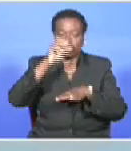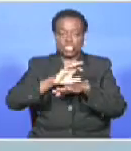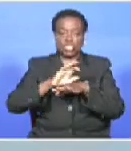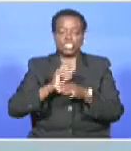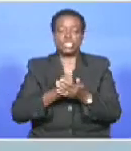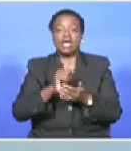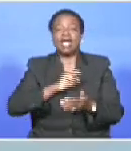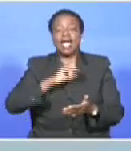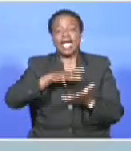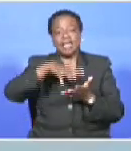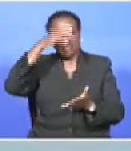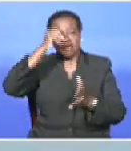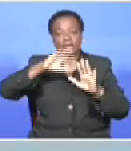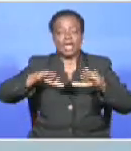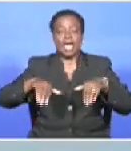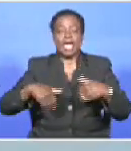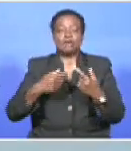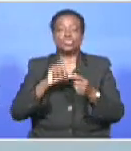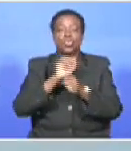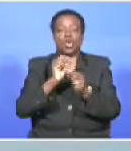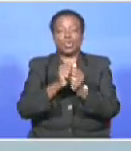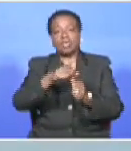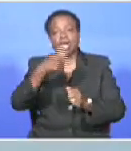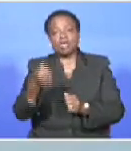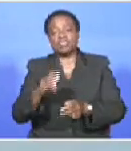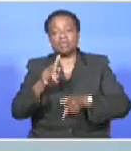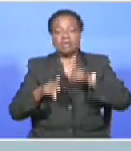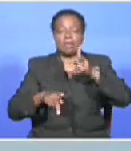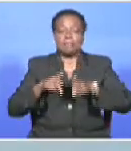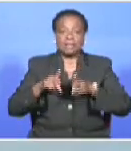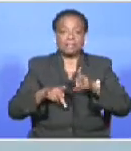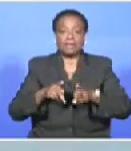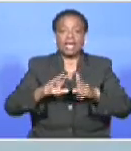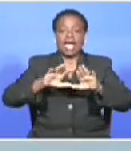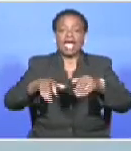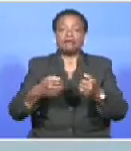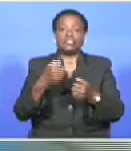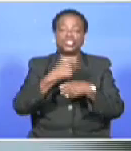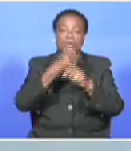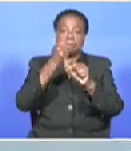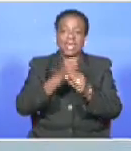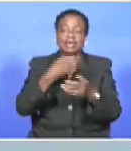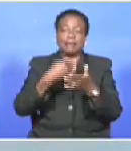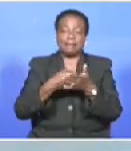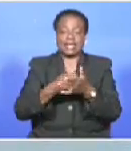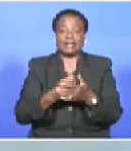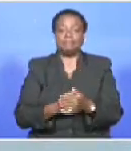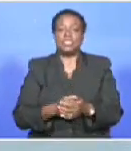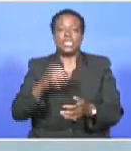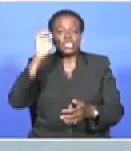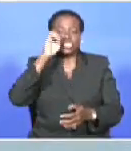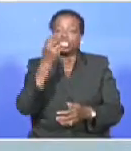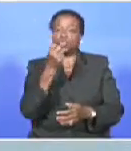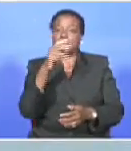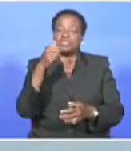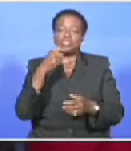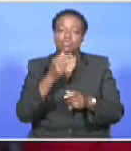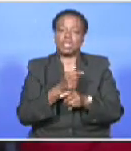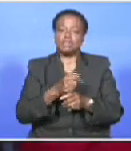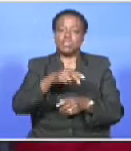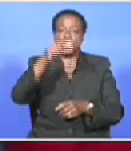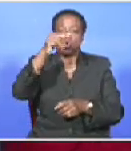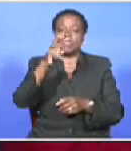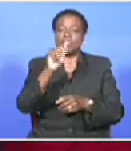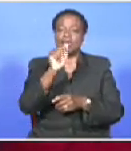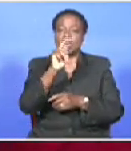I learned how to cooperate and work with other people. I learned how to make a profit also. Kennedy Carey is a 12th grader at the North Andras High